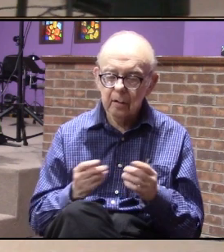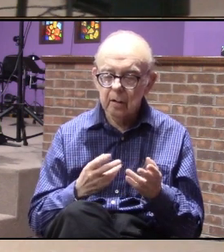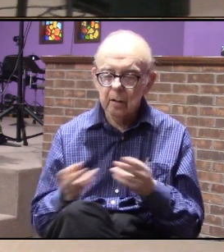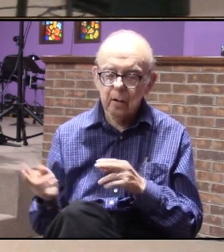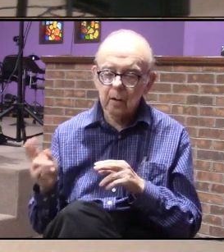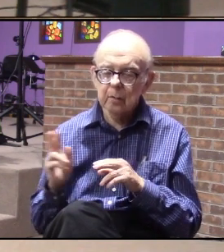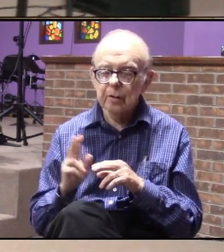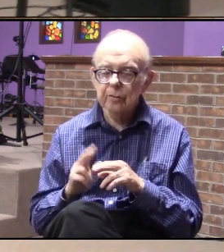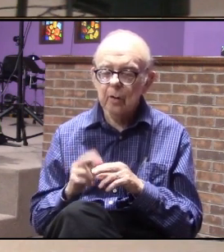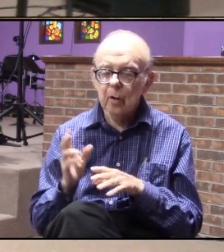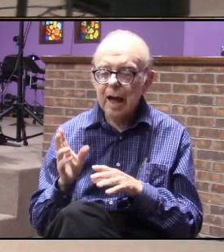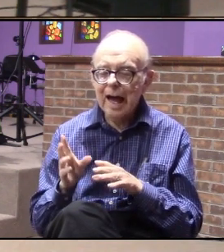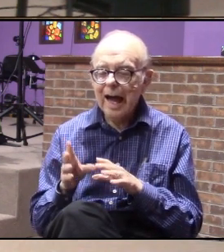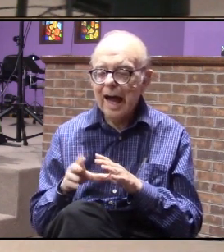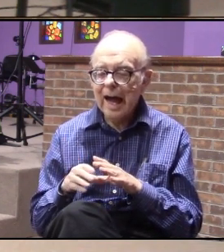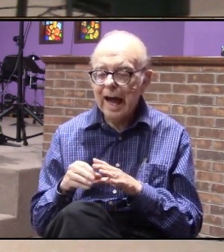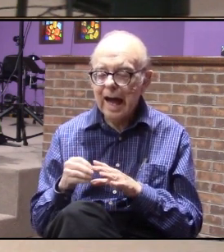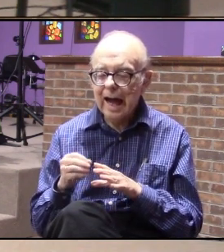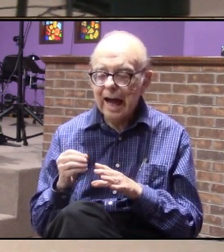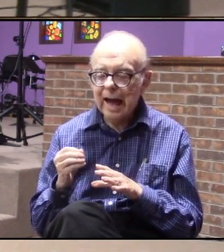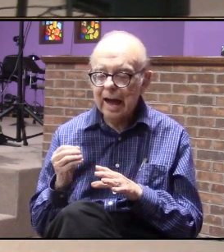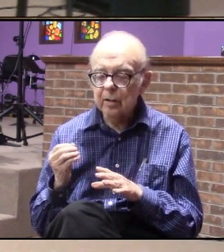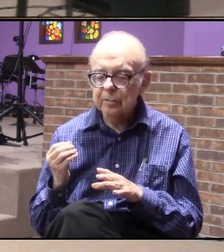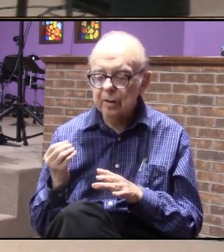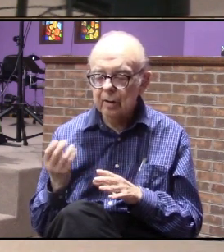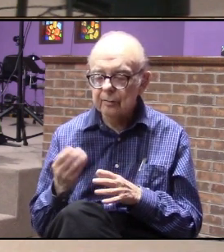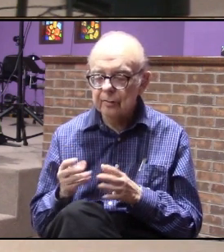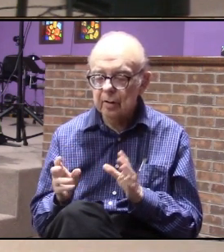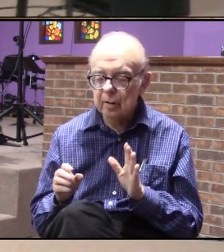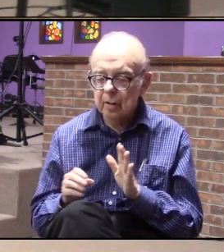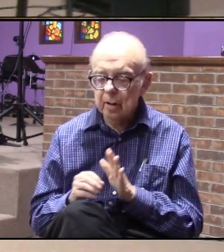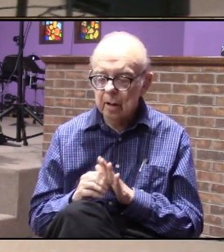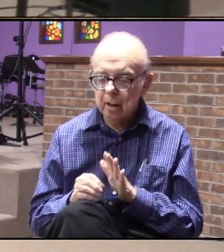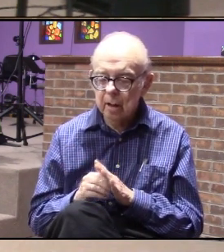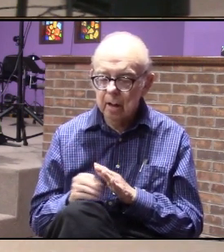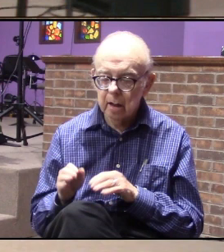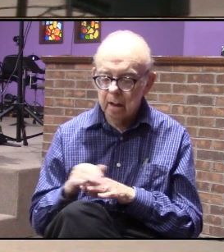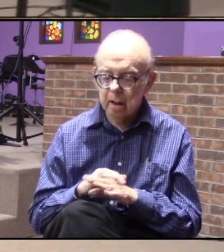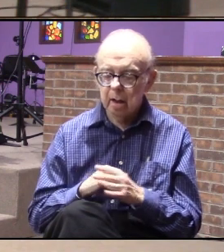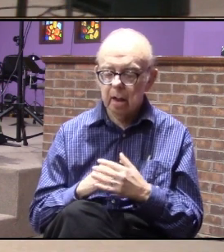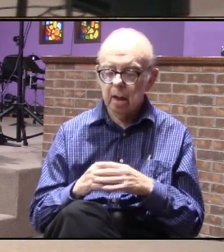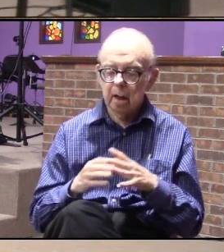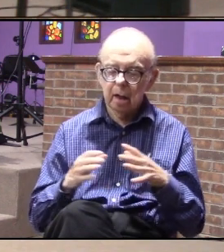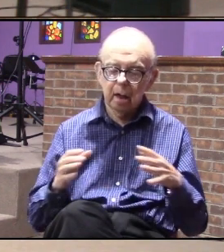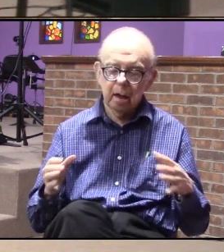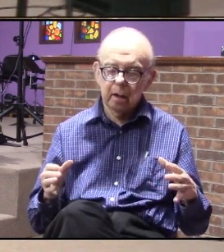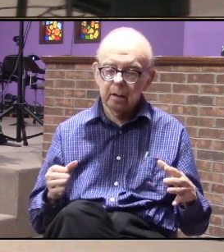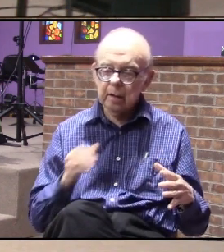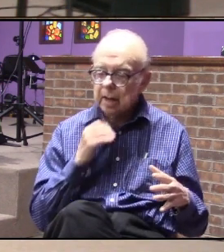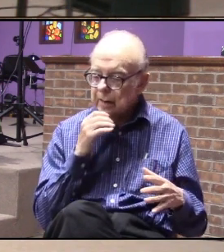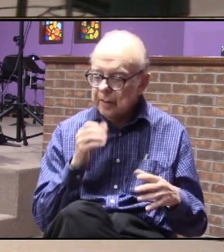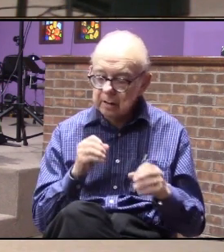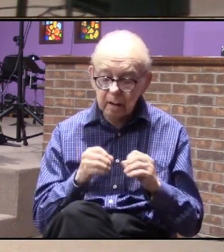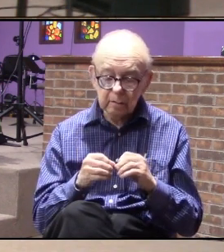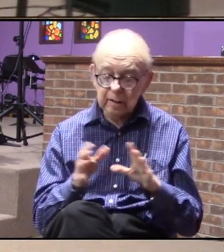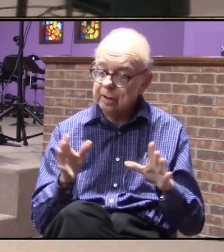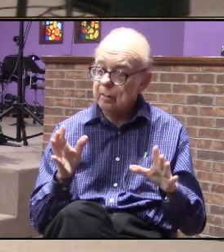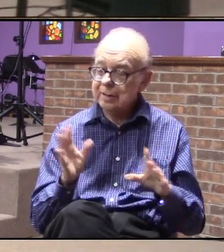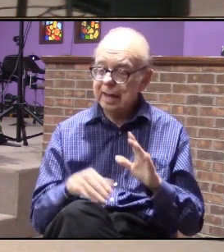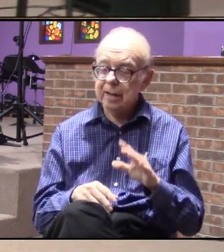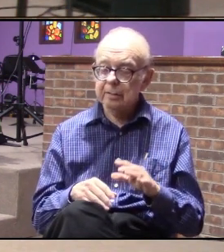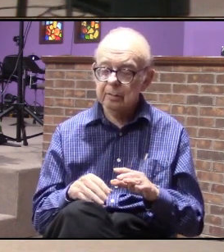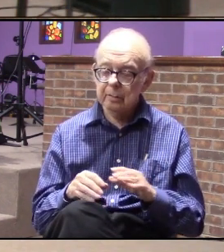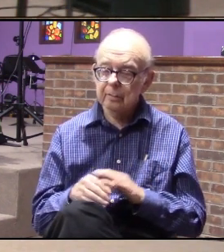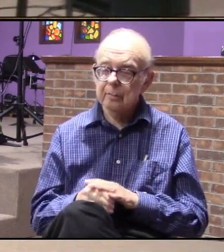of the hole. Now, their hand has expanded, and they won't let go.